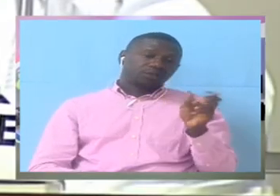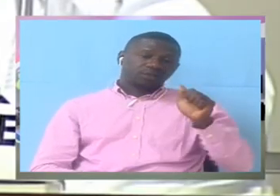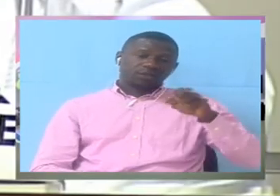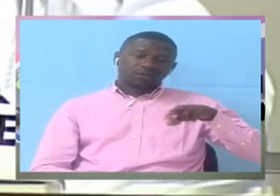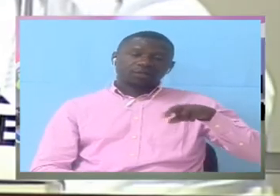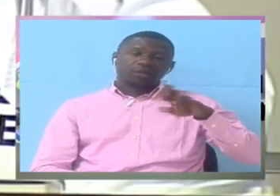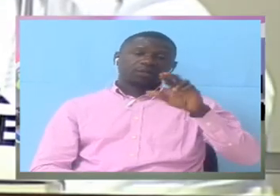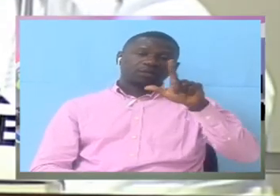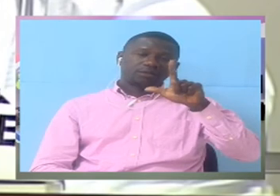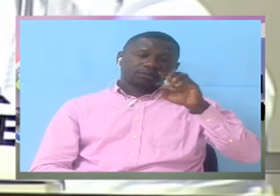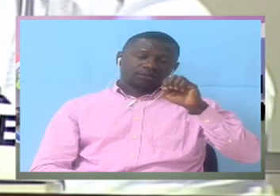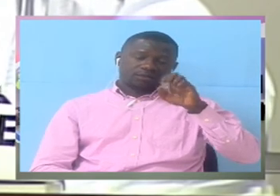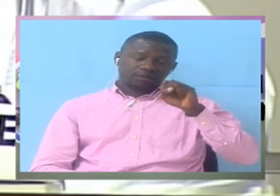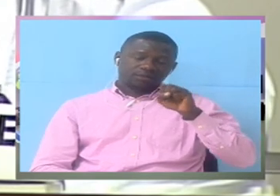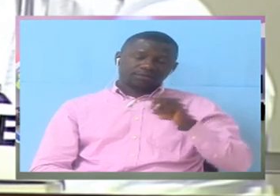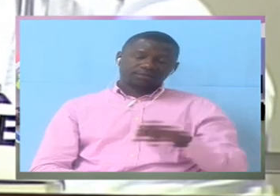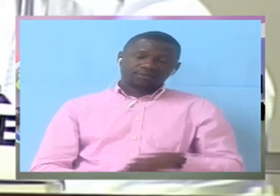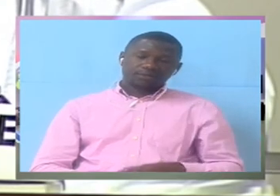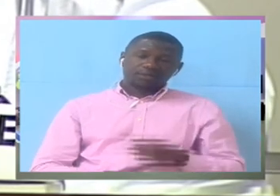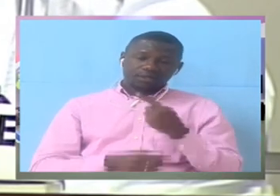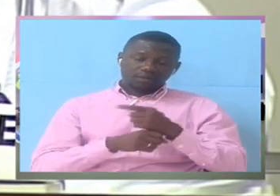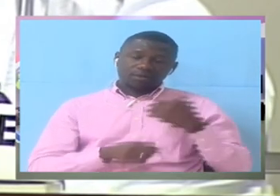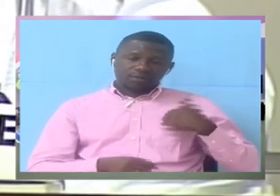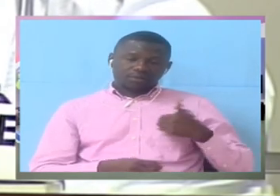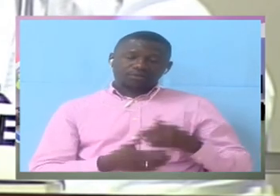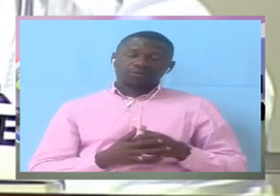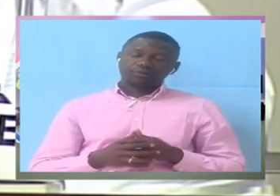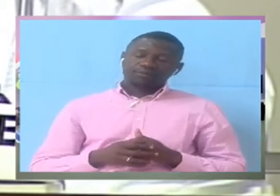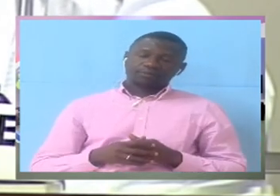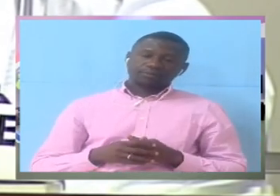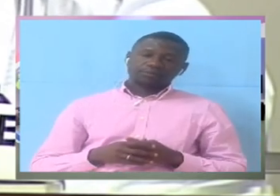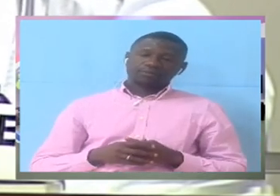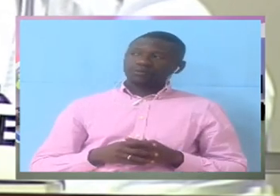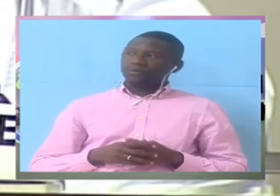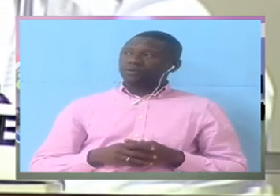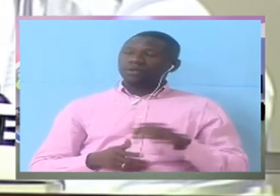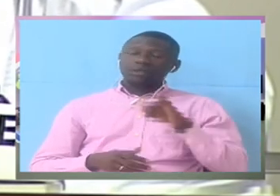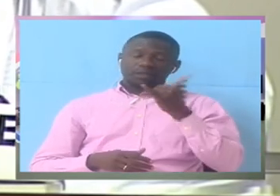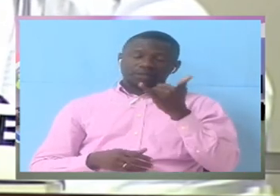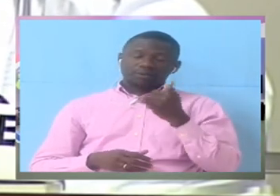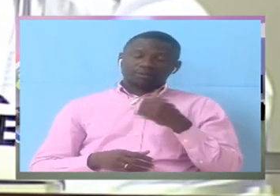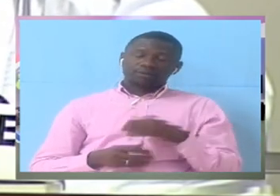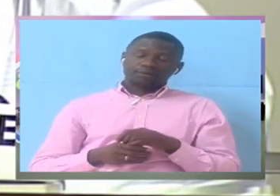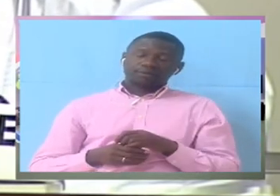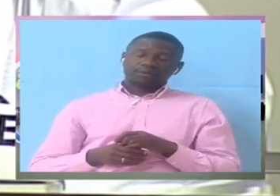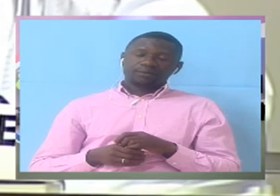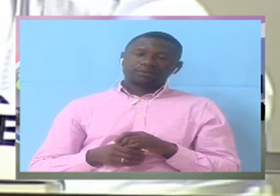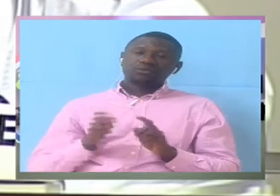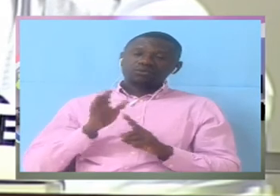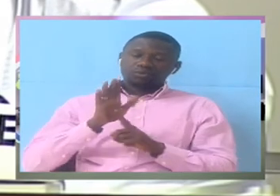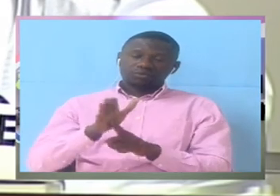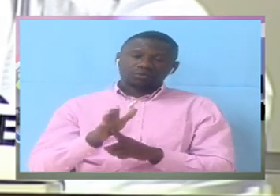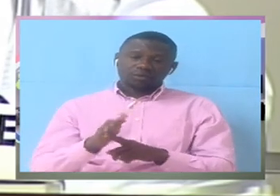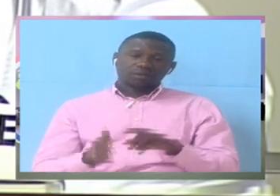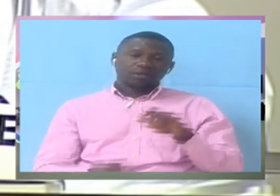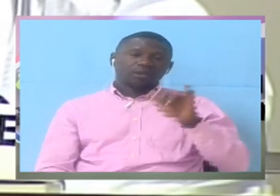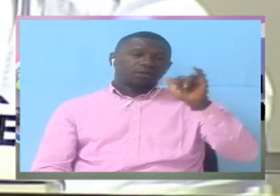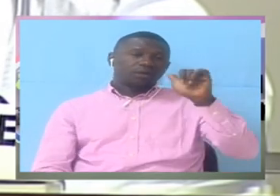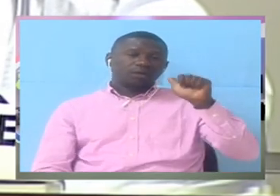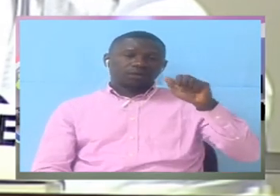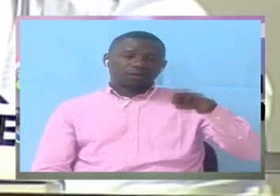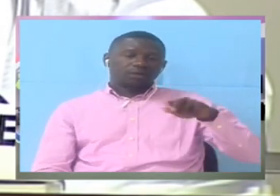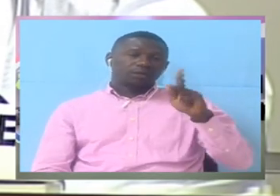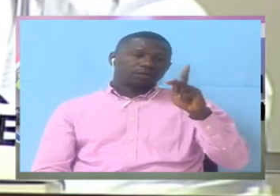now, Gambians. Yes, and in fact, some of them, like Youngs, later